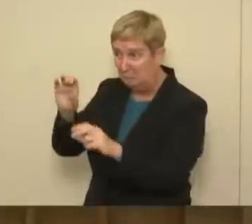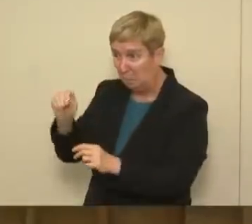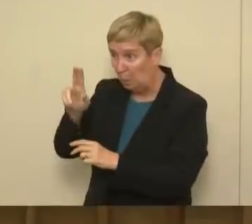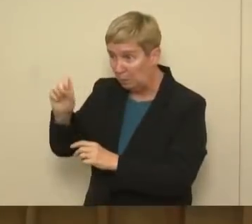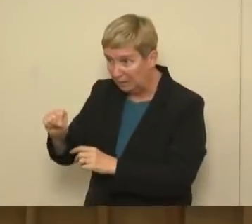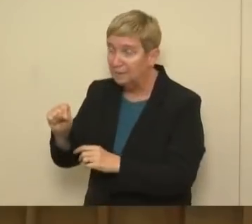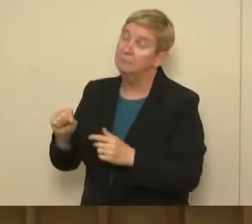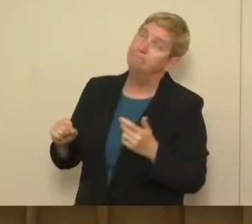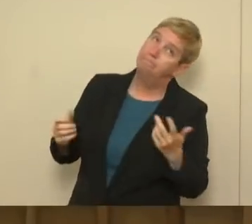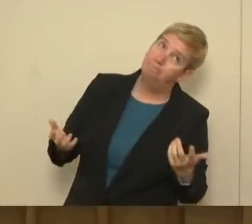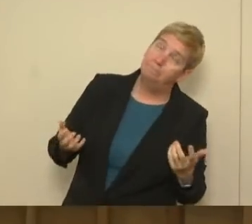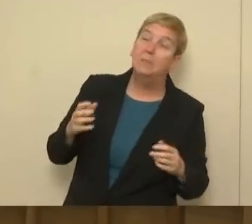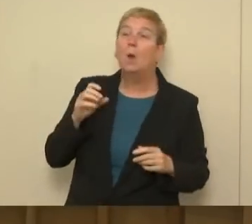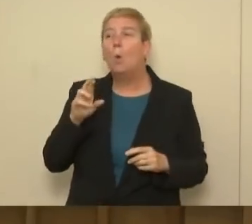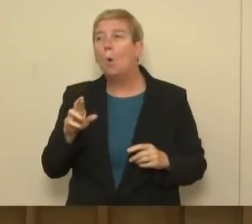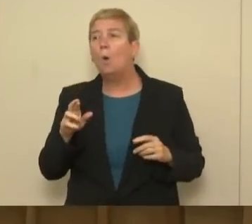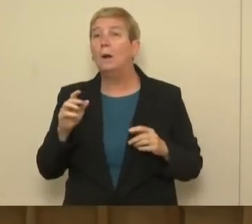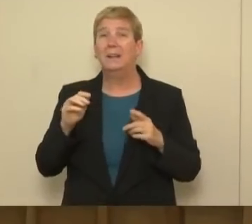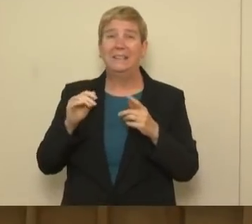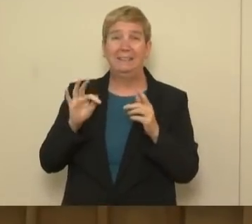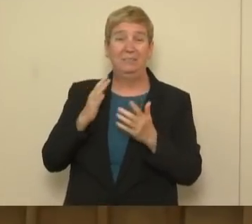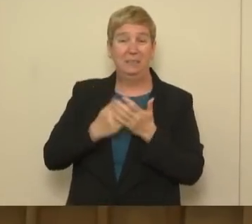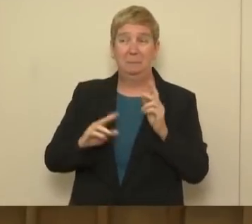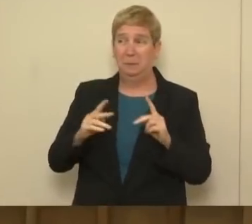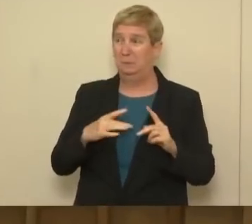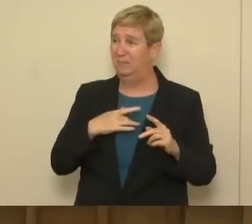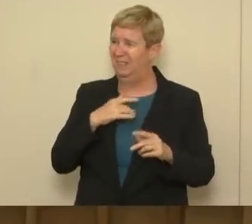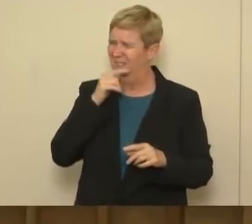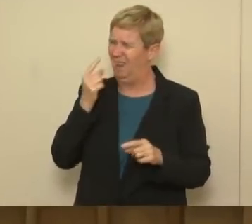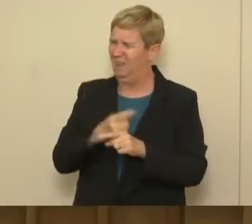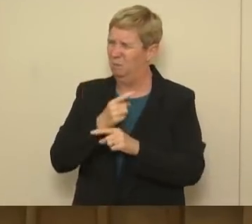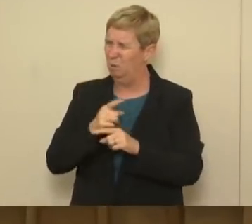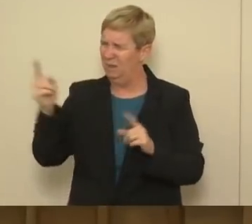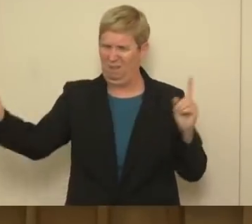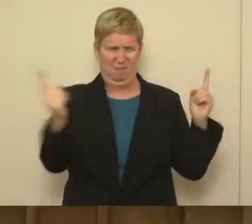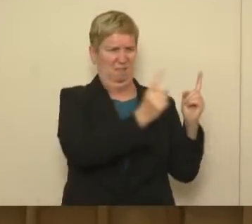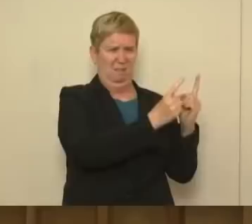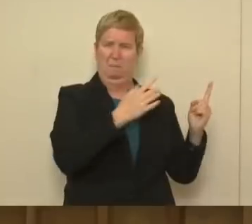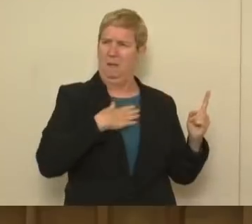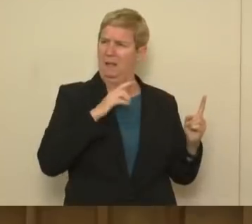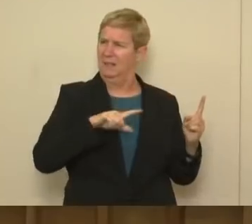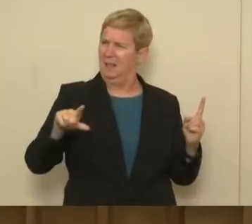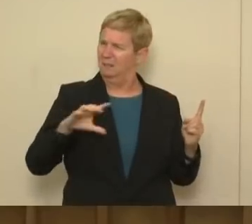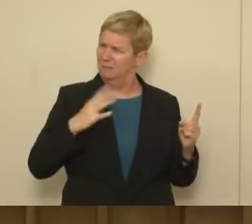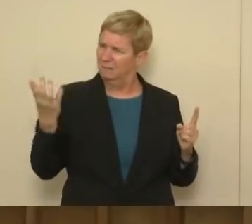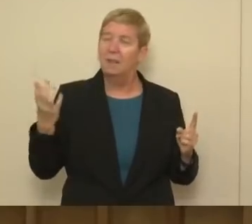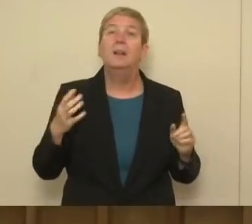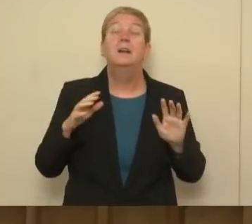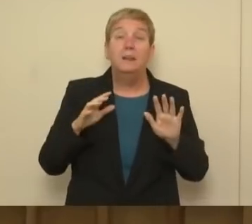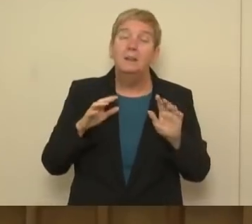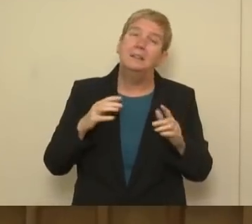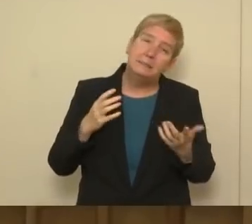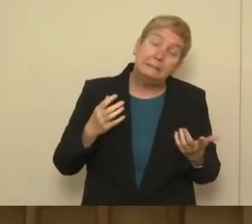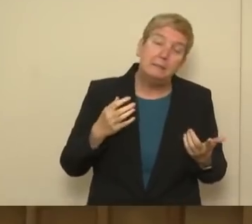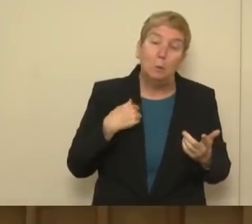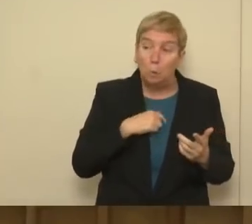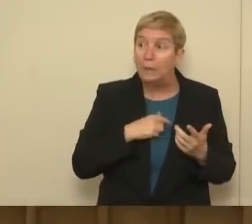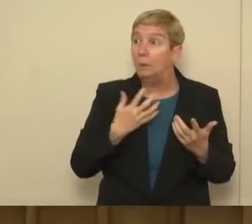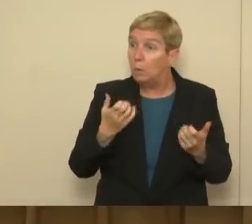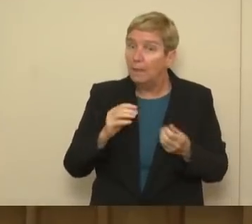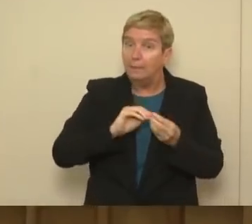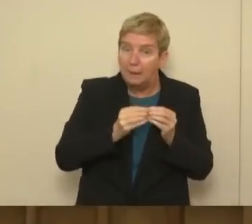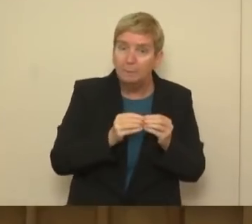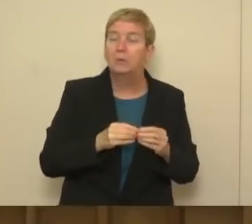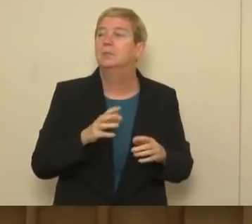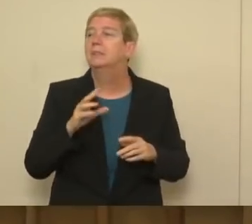house, or whether someone should take a phone call from the census to say, yeah, I did just text you, and I will tell you, because I just texted